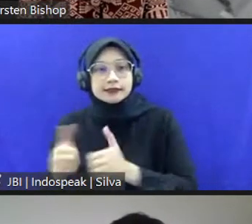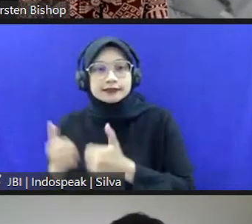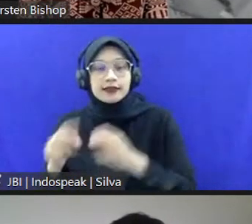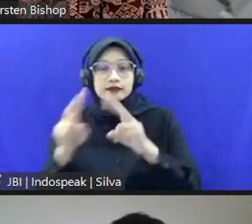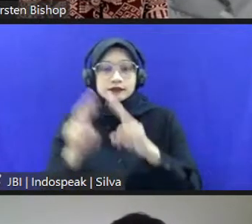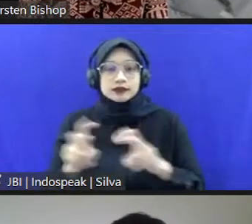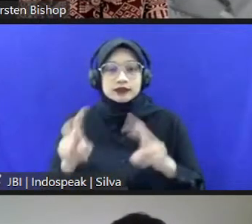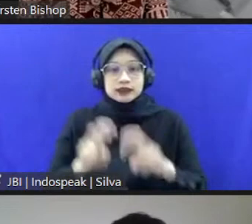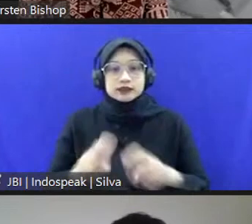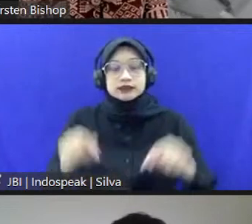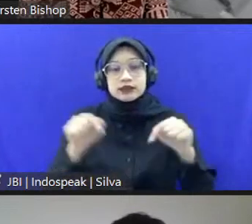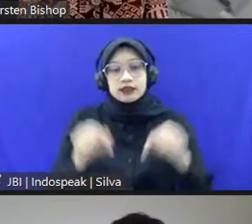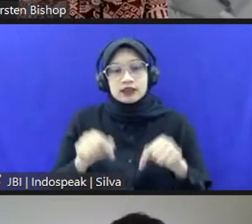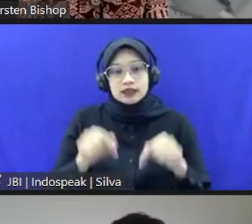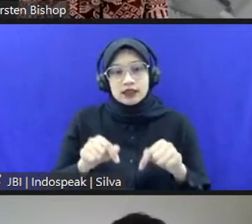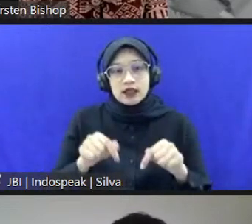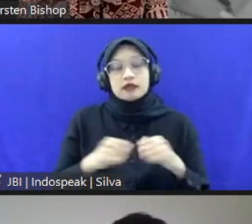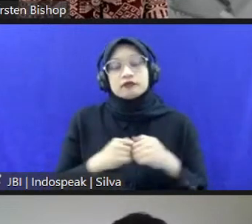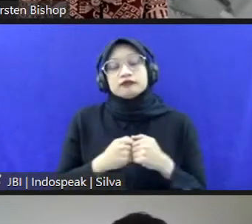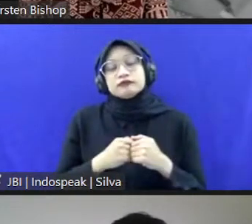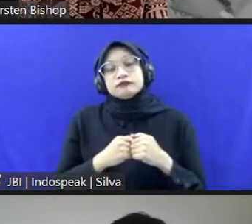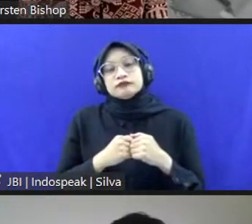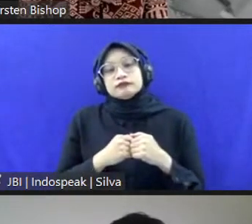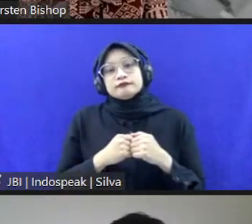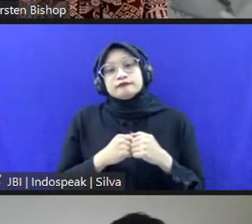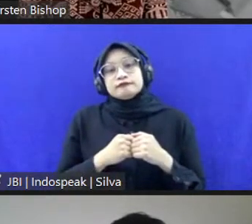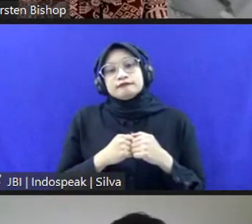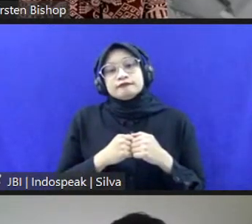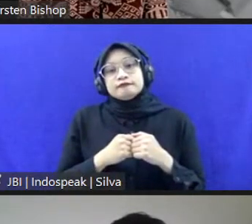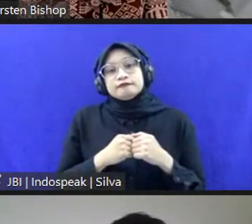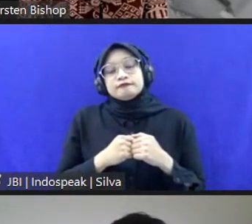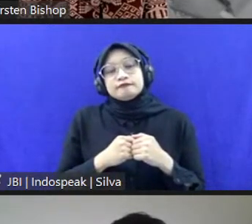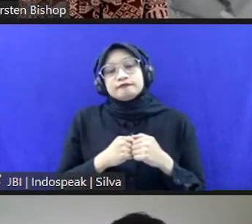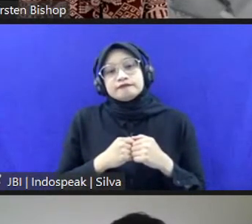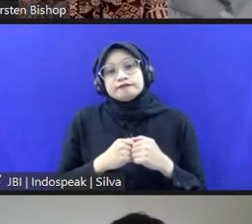77.1% dengue incidence, this shows very, very high